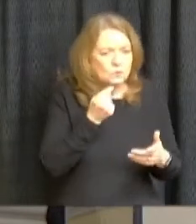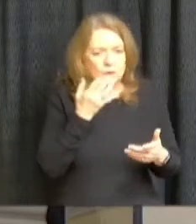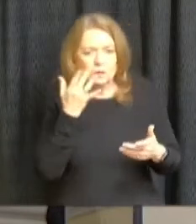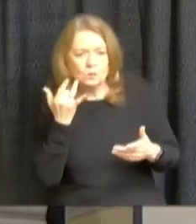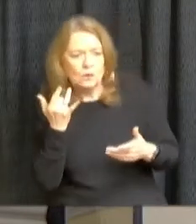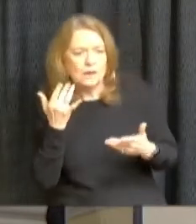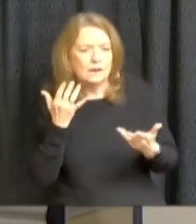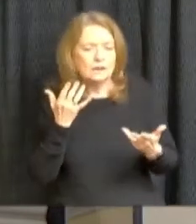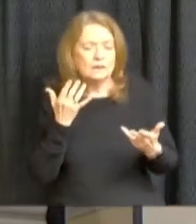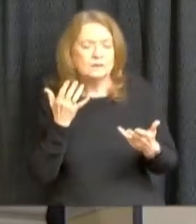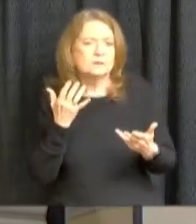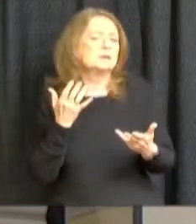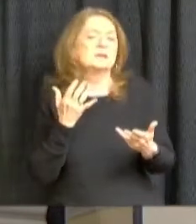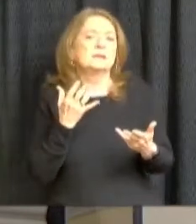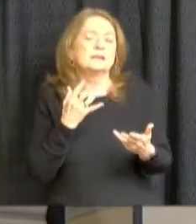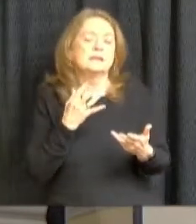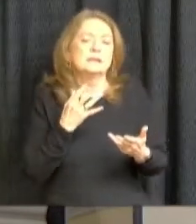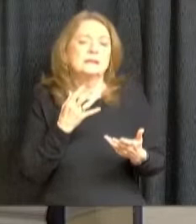this done.